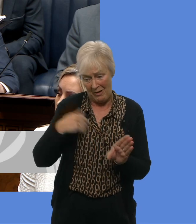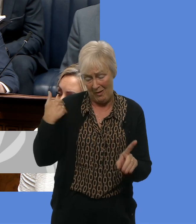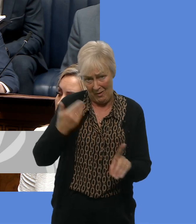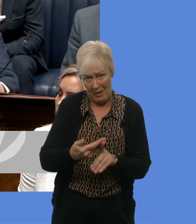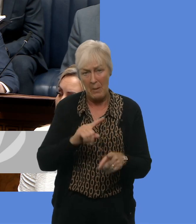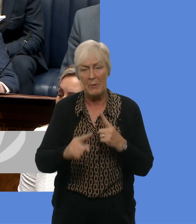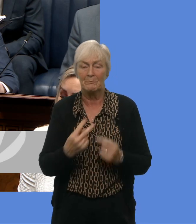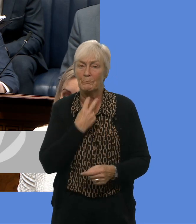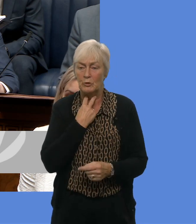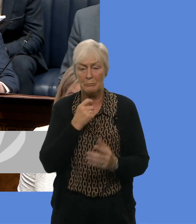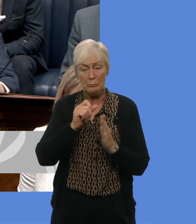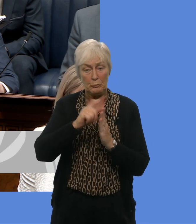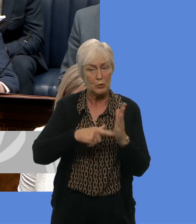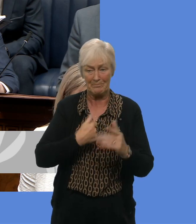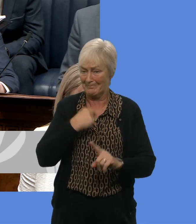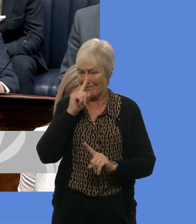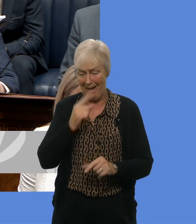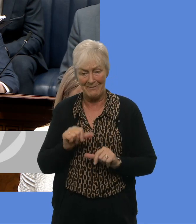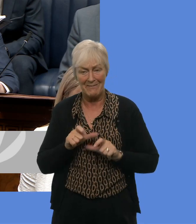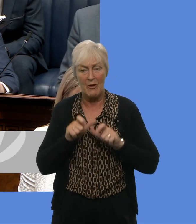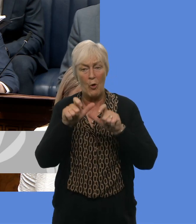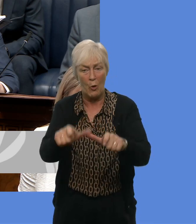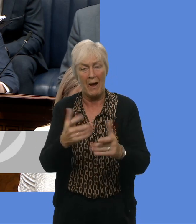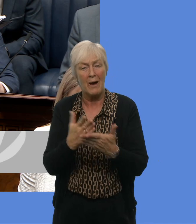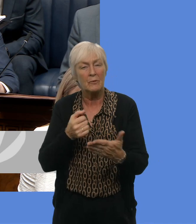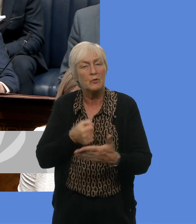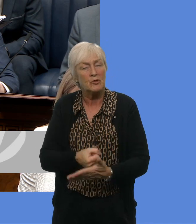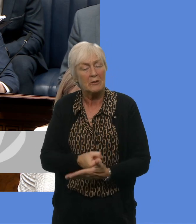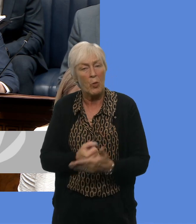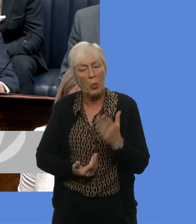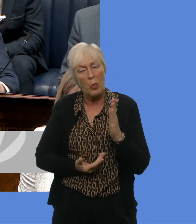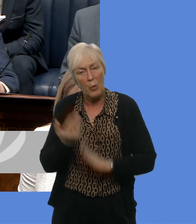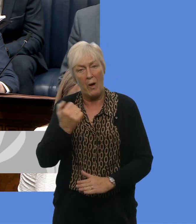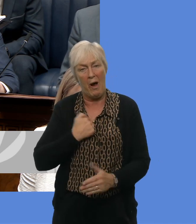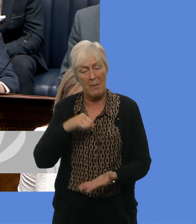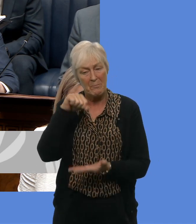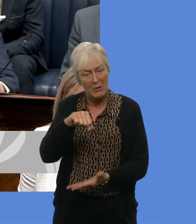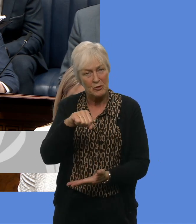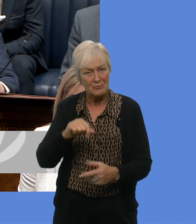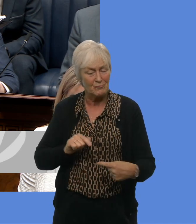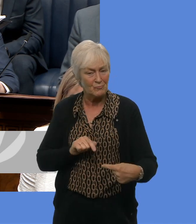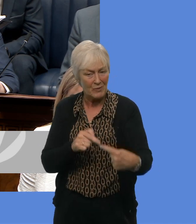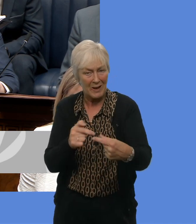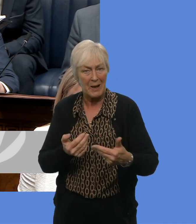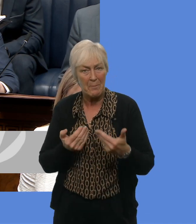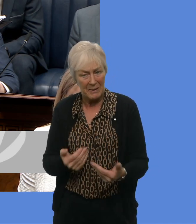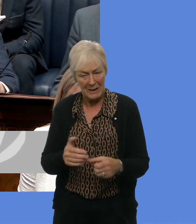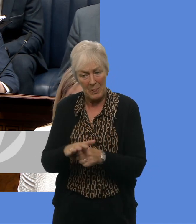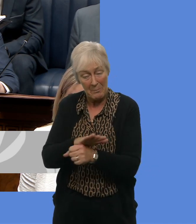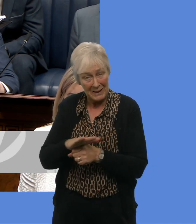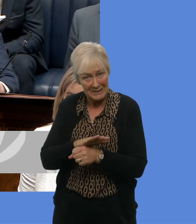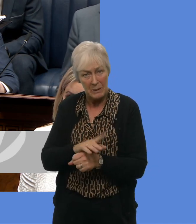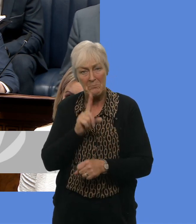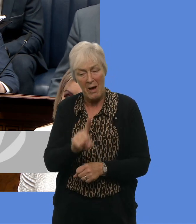the number of projects that I am able to progress is restricted due to the challenging budget position and SEN placements. I can